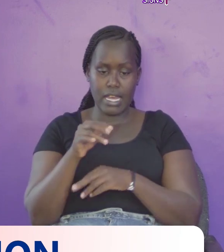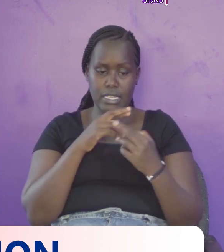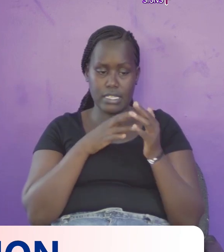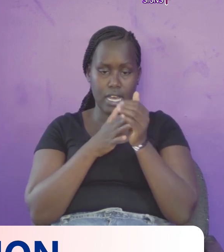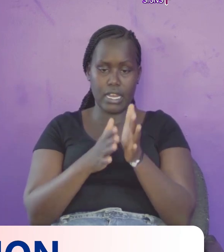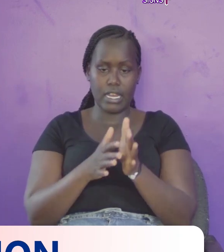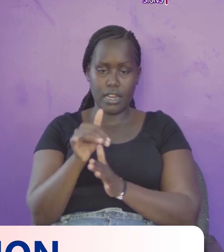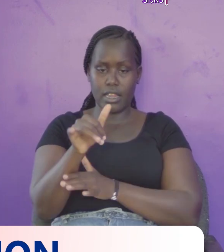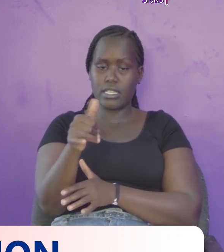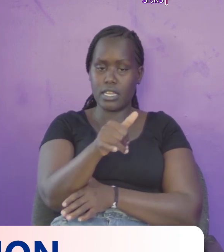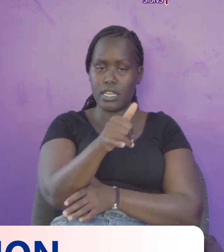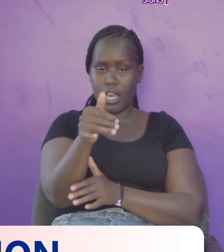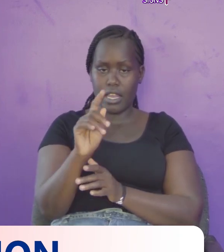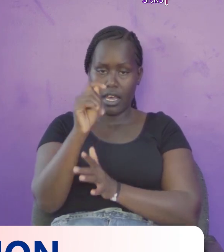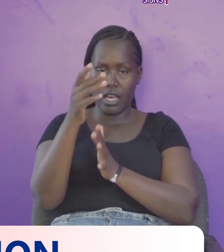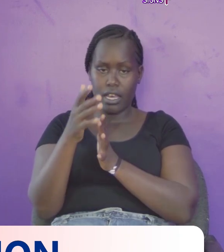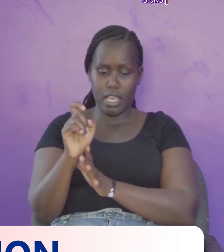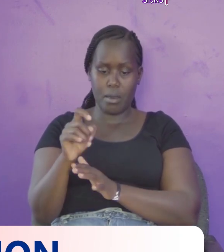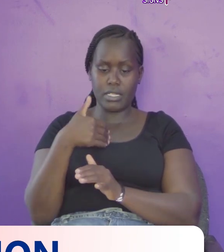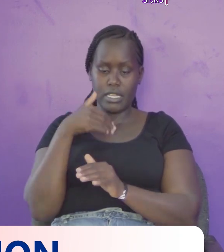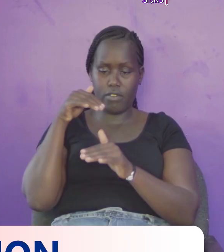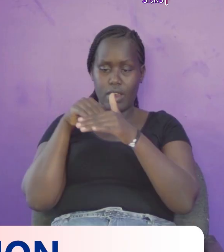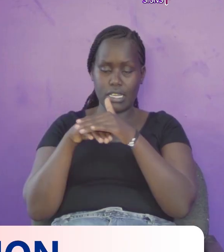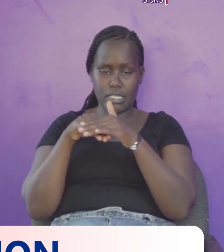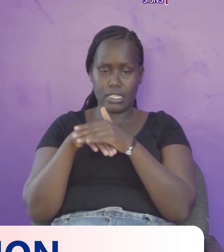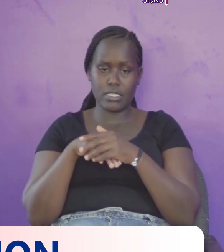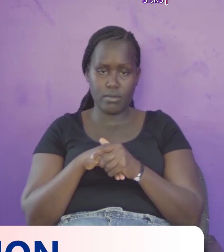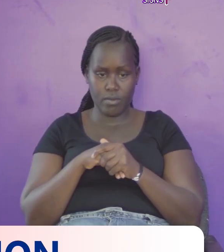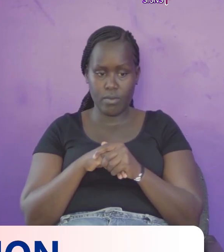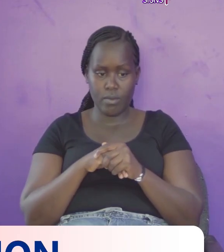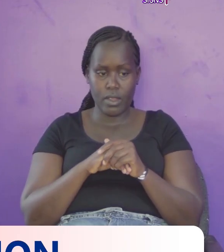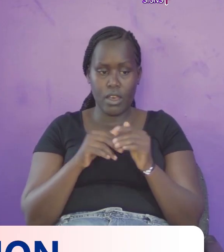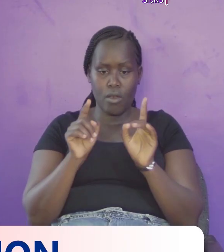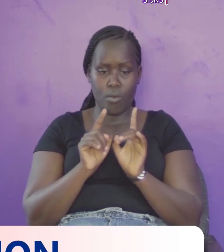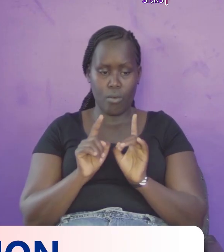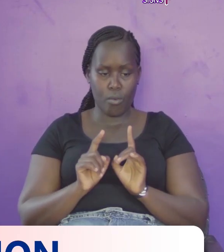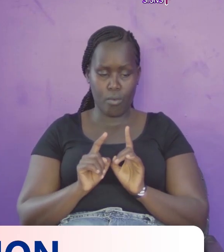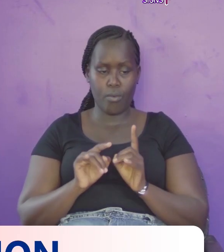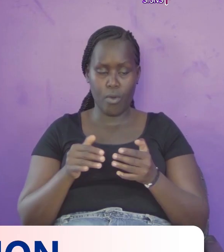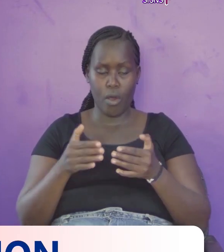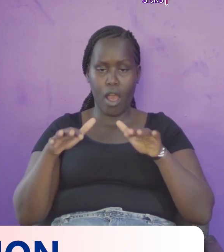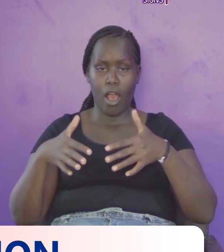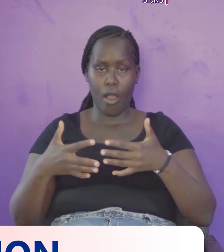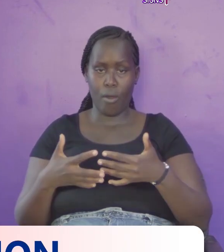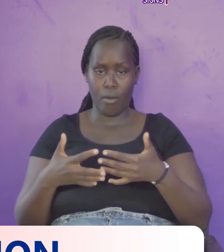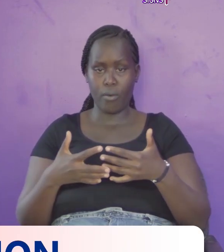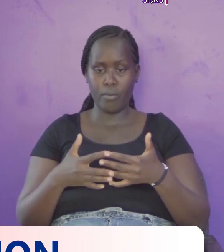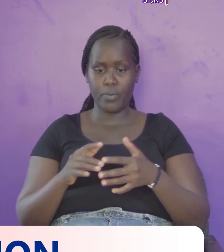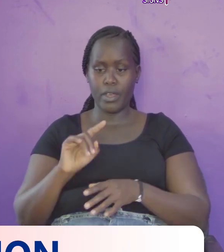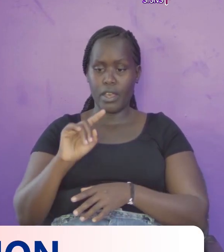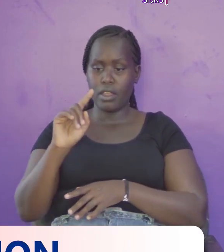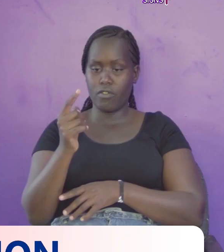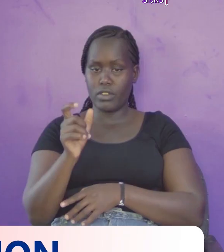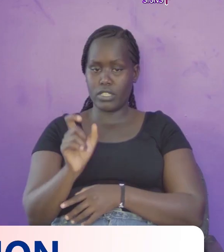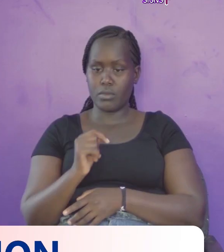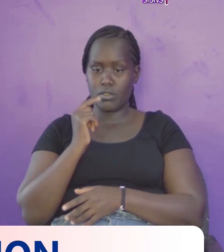that any other Kenyan is supposed to have access to. Look at the manner with which this other first person who